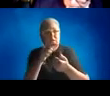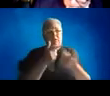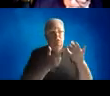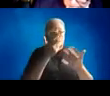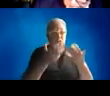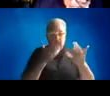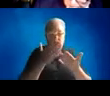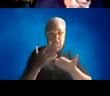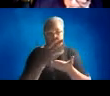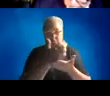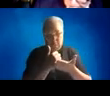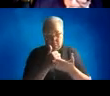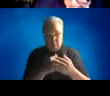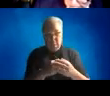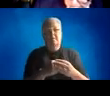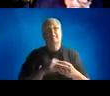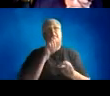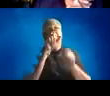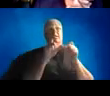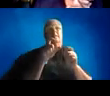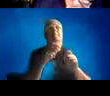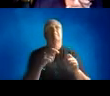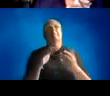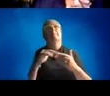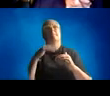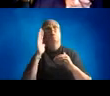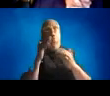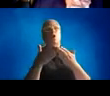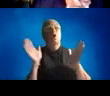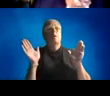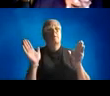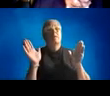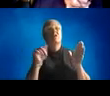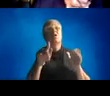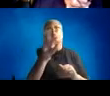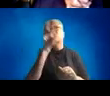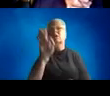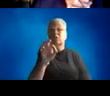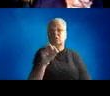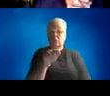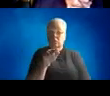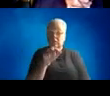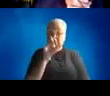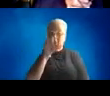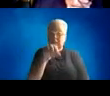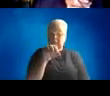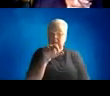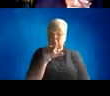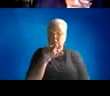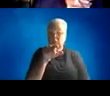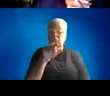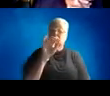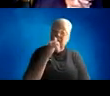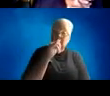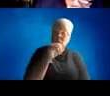People are more open to answer to their difficulties rather than the actual question of are you disabled? A